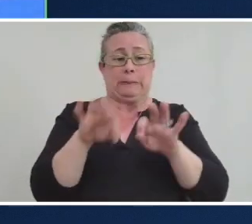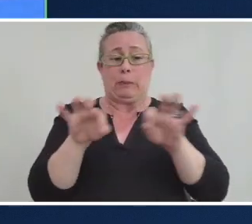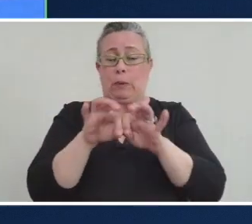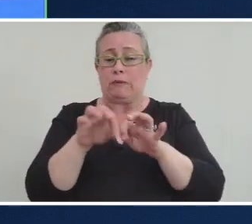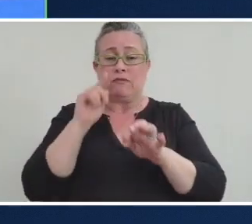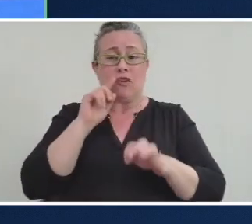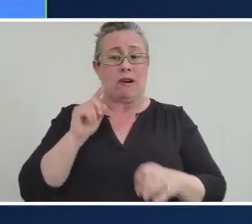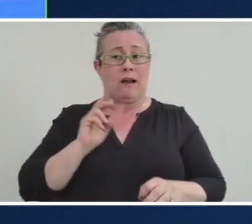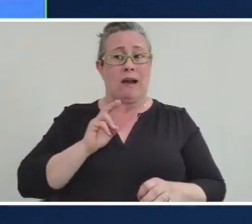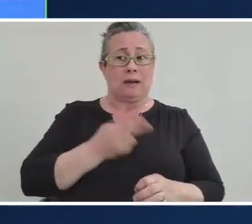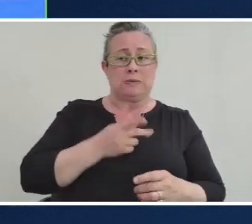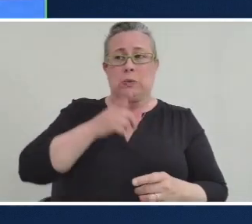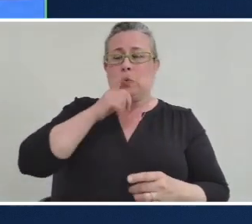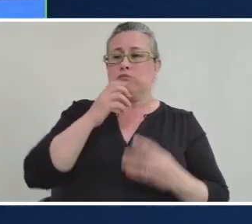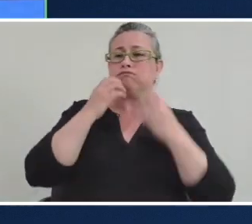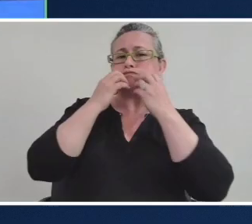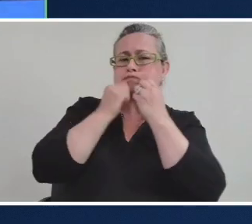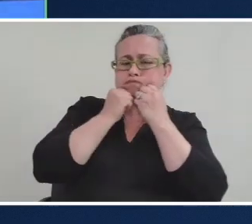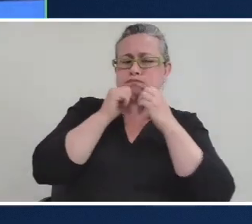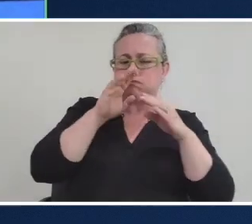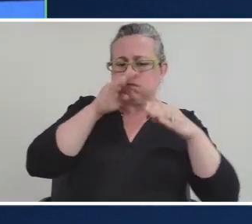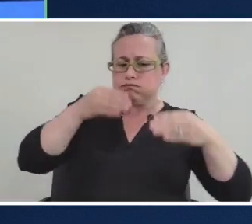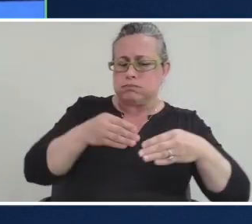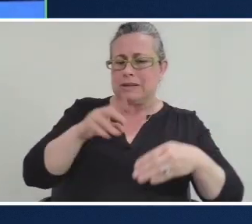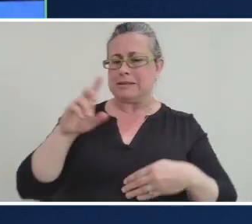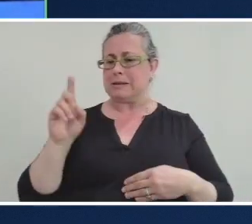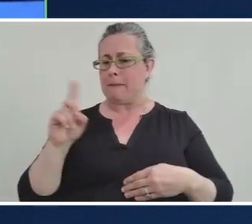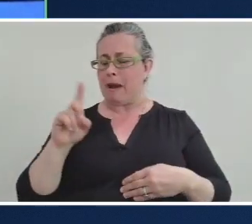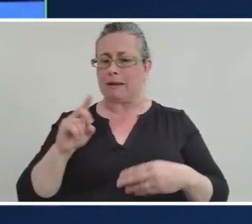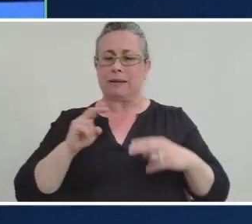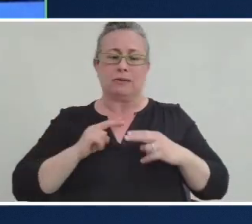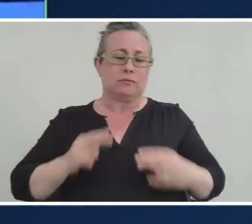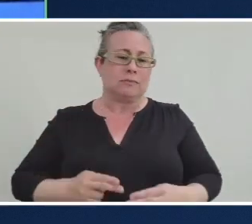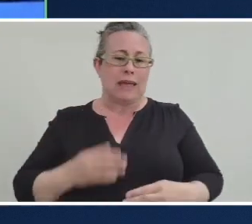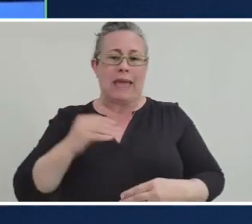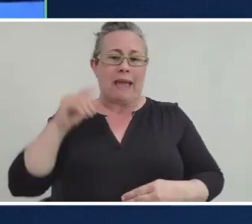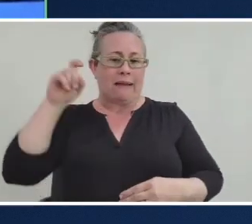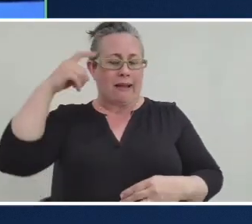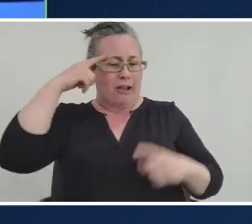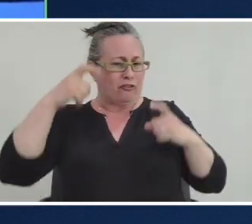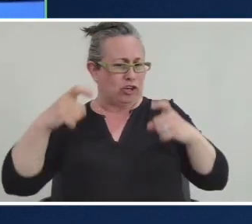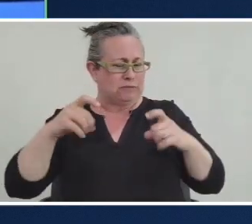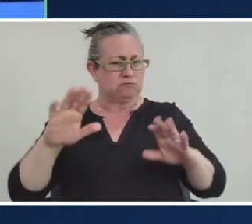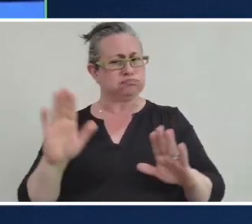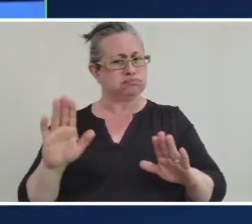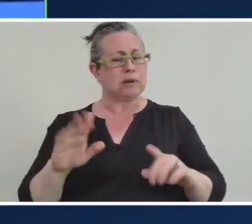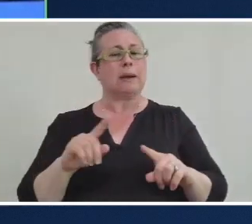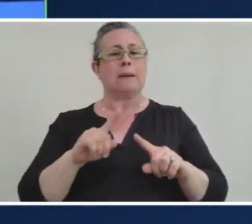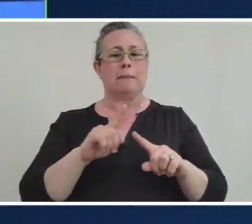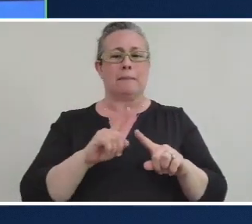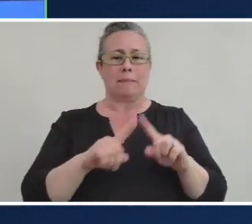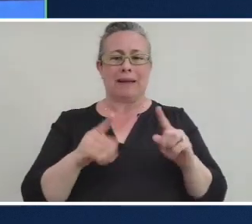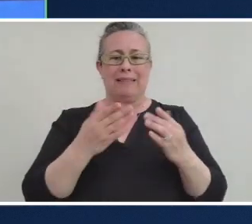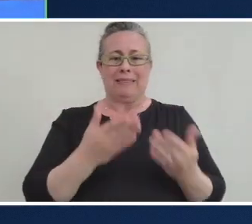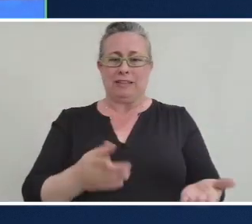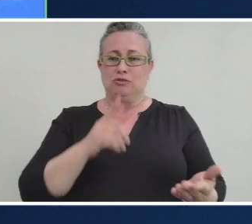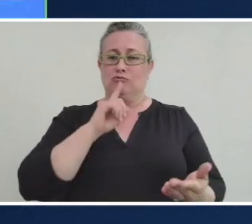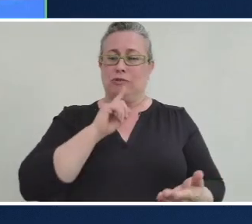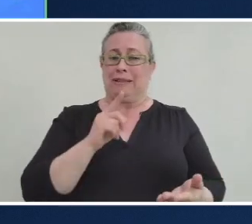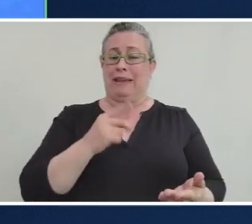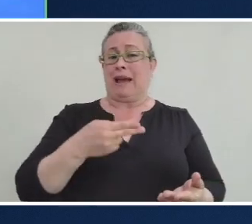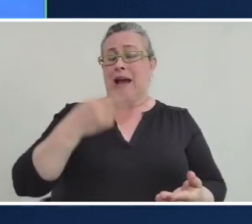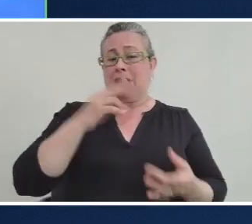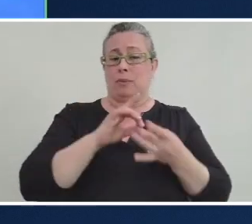care about and are focused on democracy, human rights, and governance. The stakes are also really high when it comes to